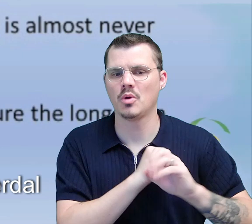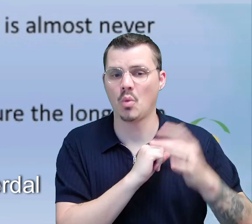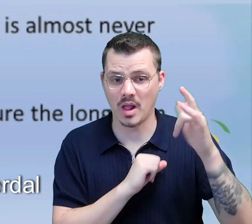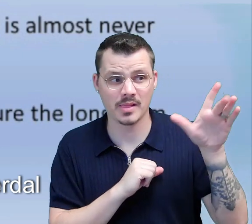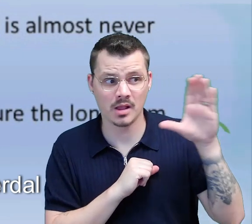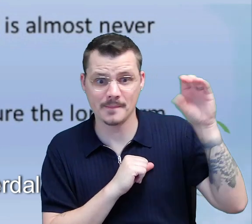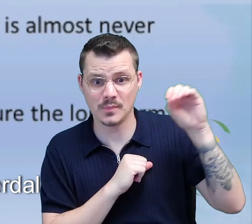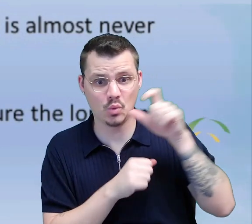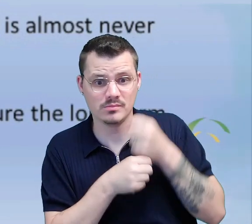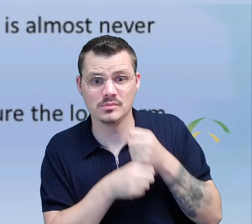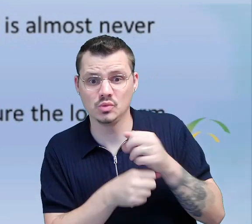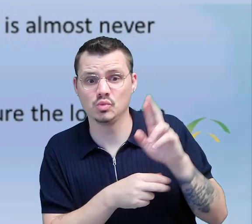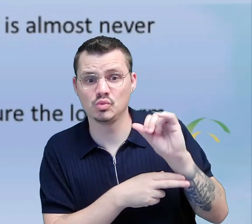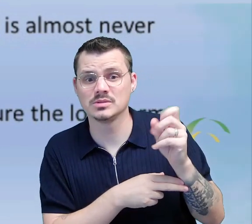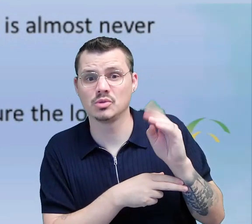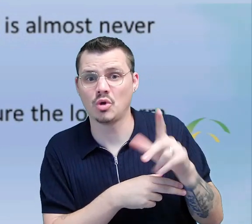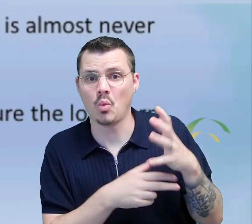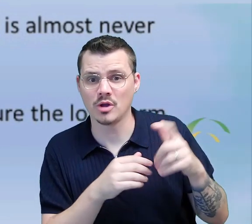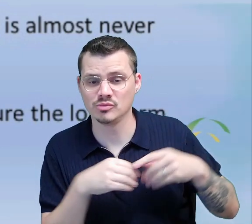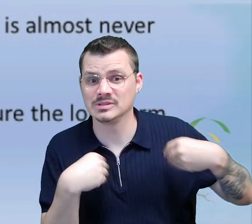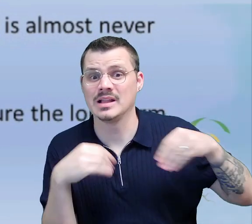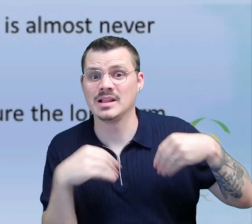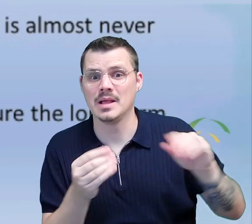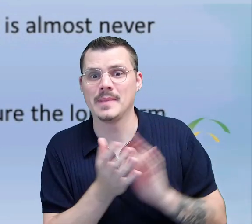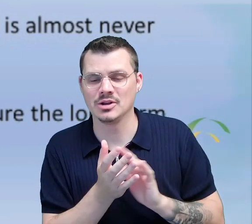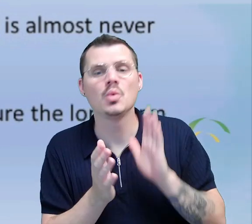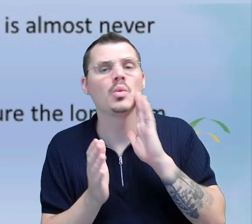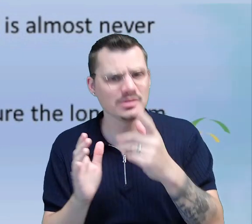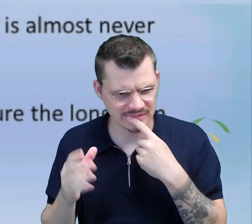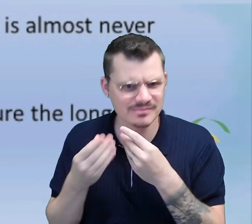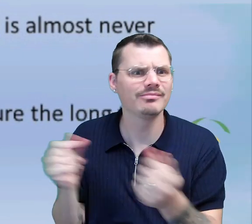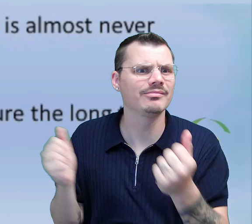company that makes Risperdal is trying to sell their medicine.